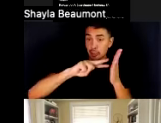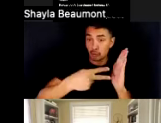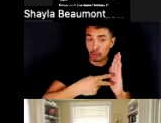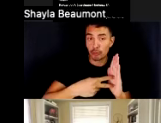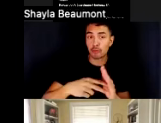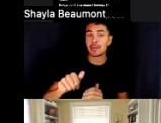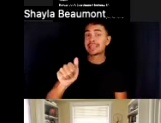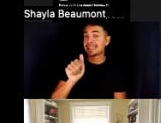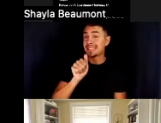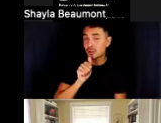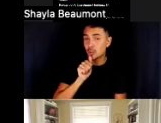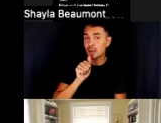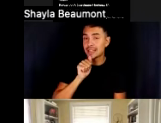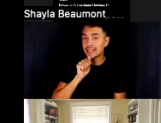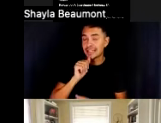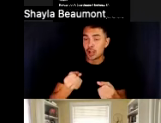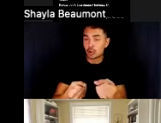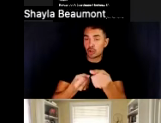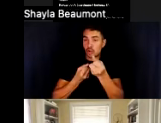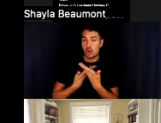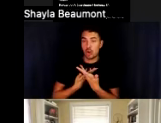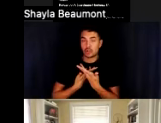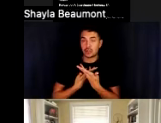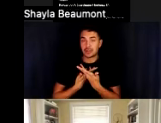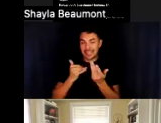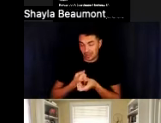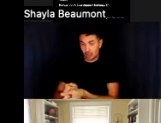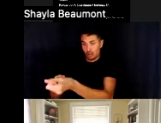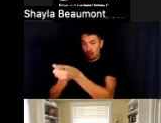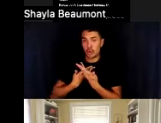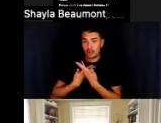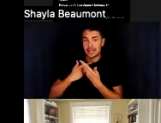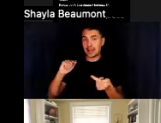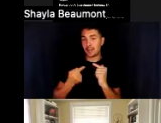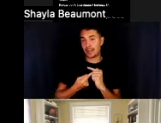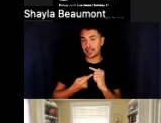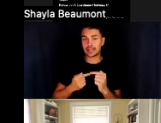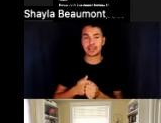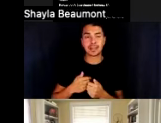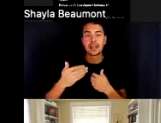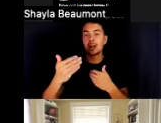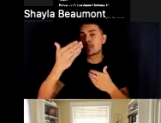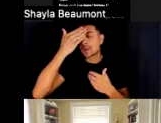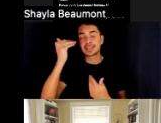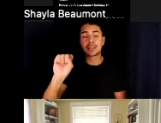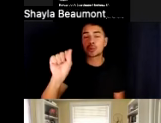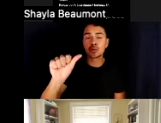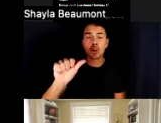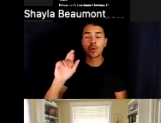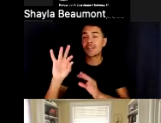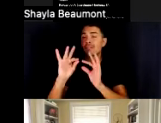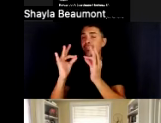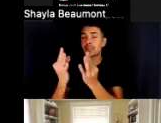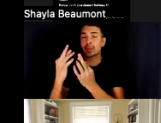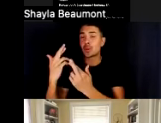with the sexual assault or responses they're getting from their family or community, or just a number of things, right? And it's kind of